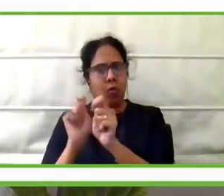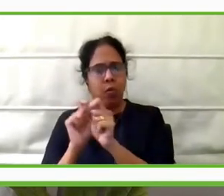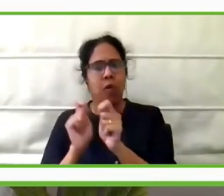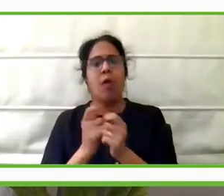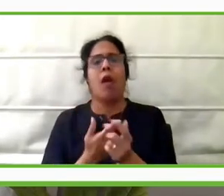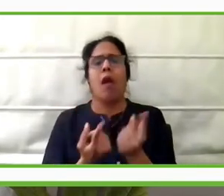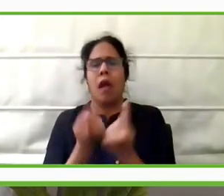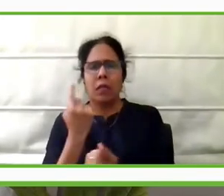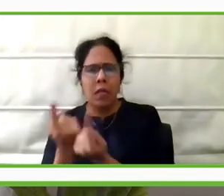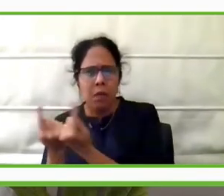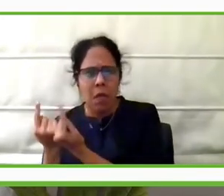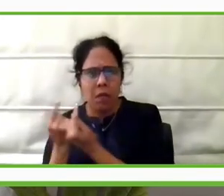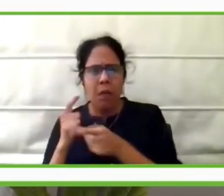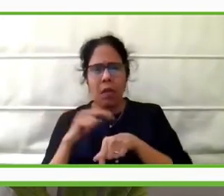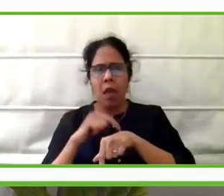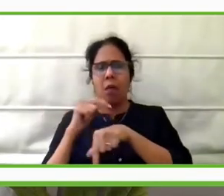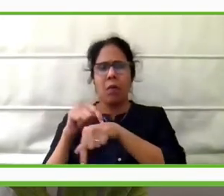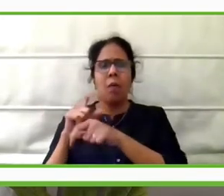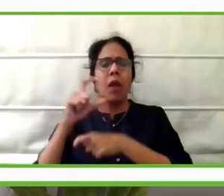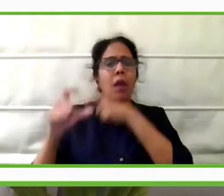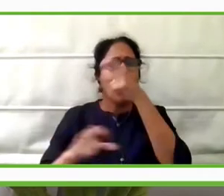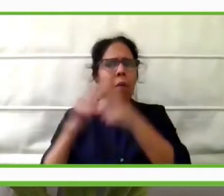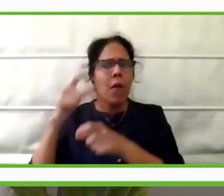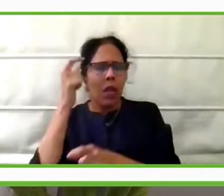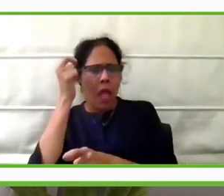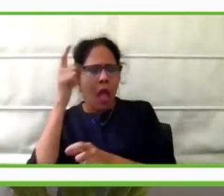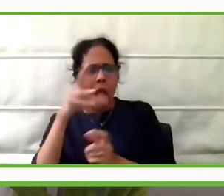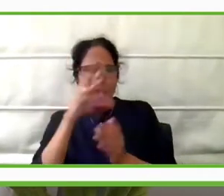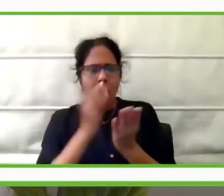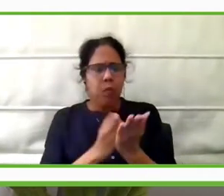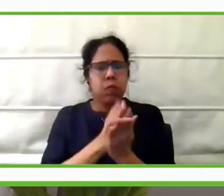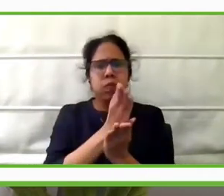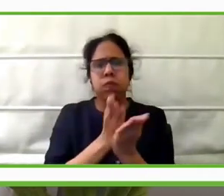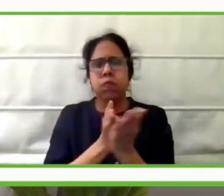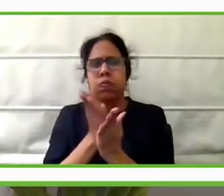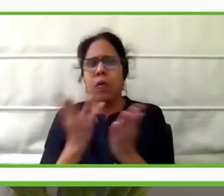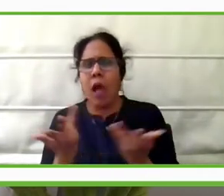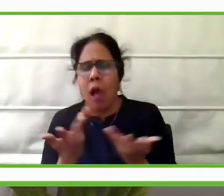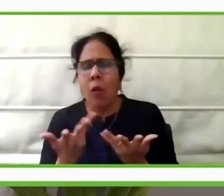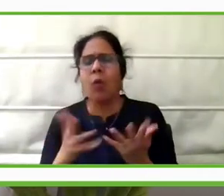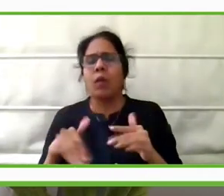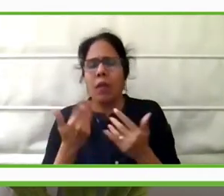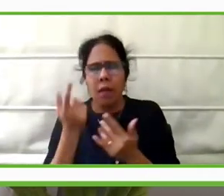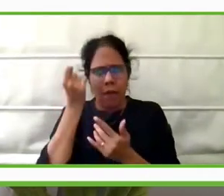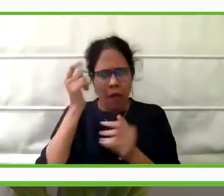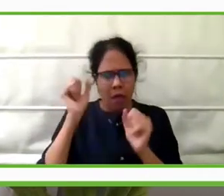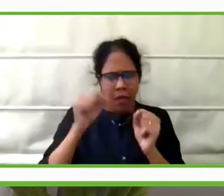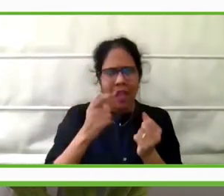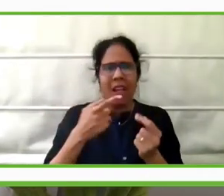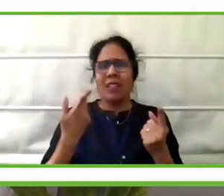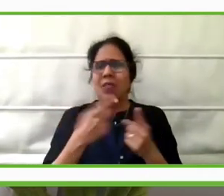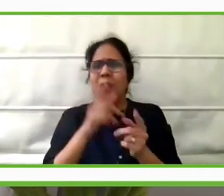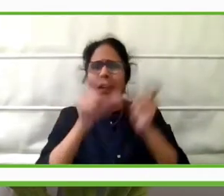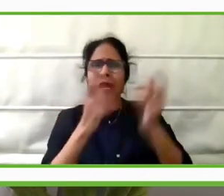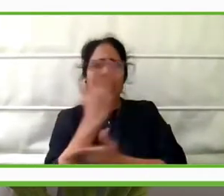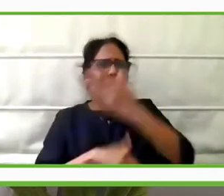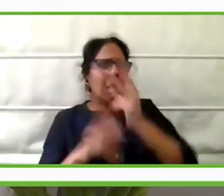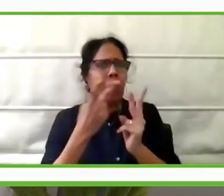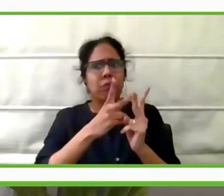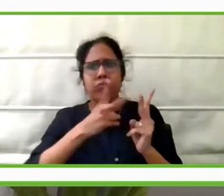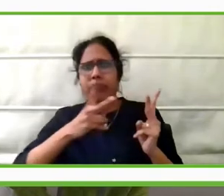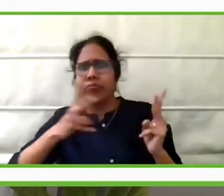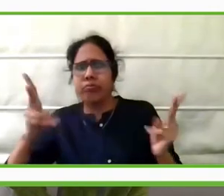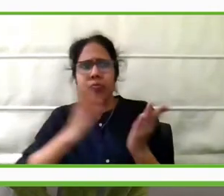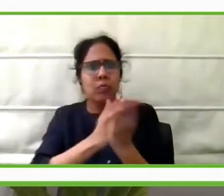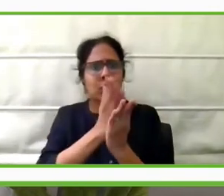analysis to help a company understand that path that you're speaking to, that cross-functional path that they're going to have to take to